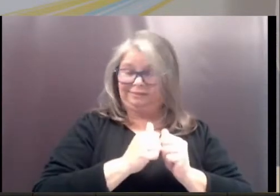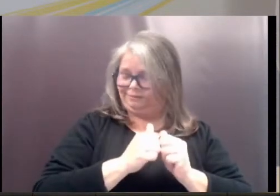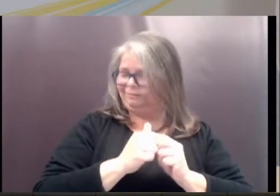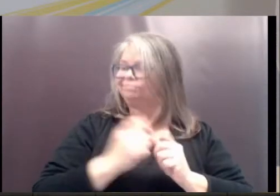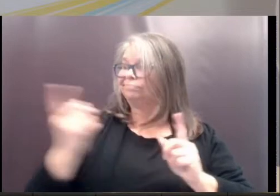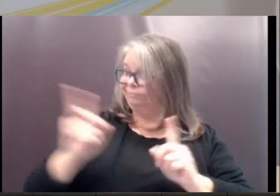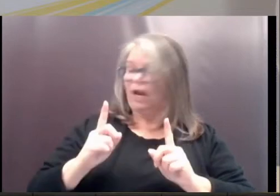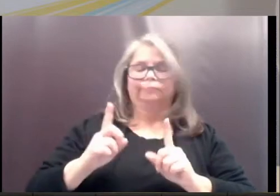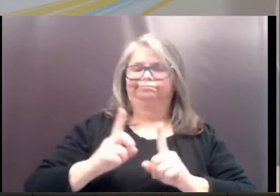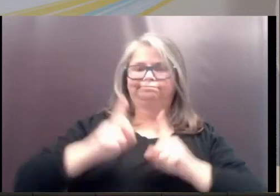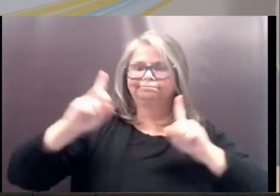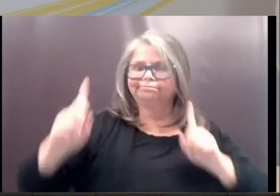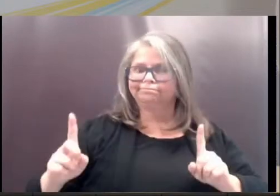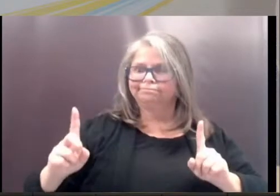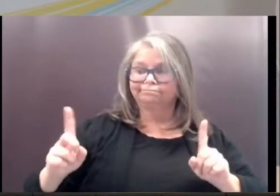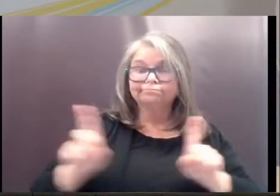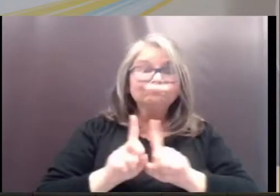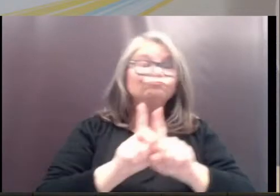not interact.